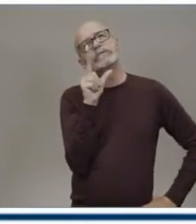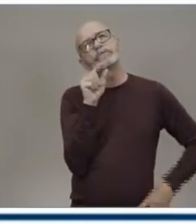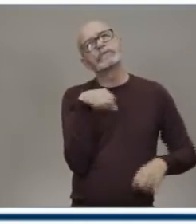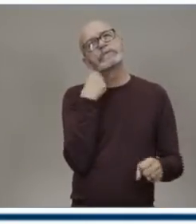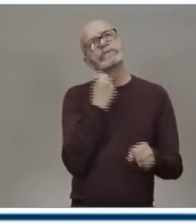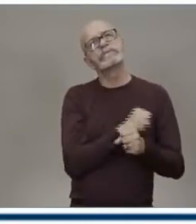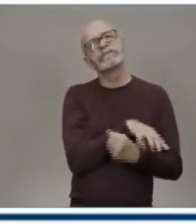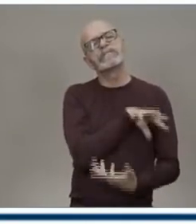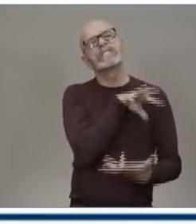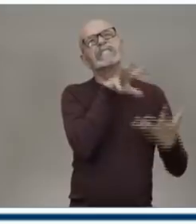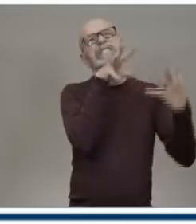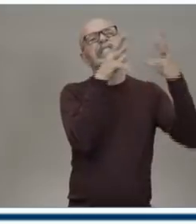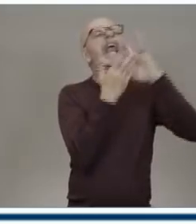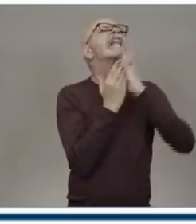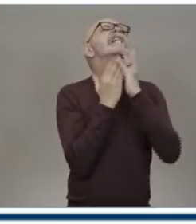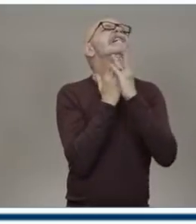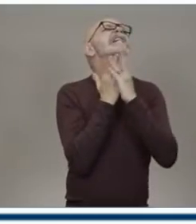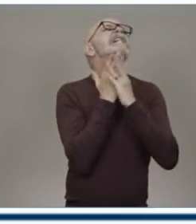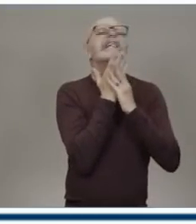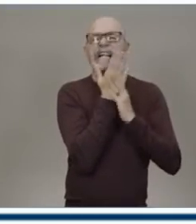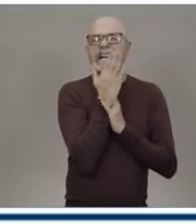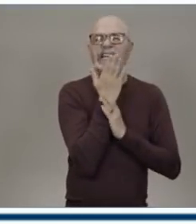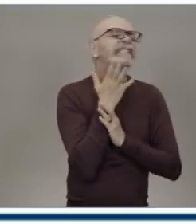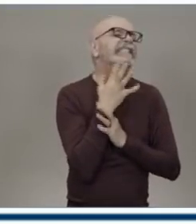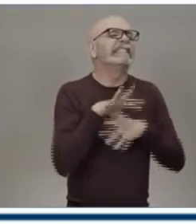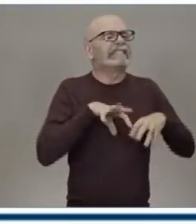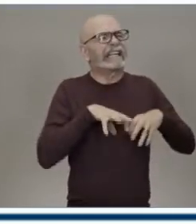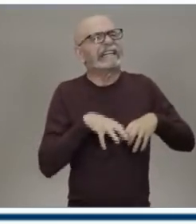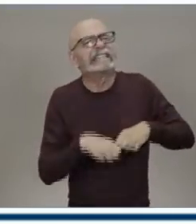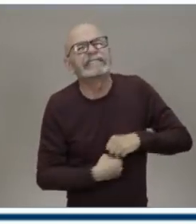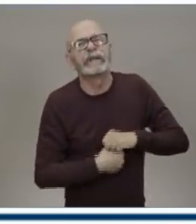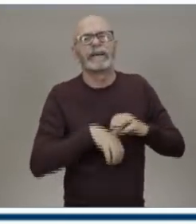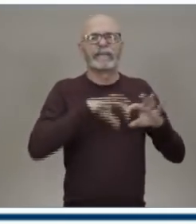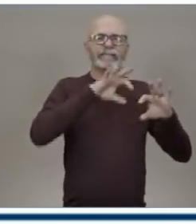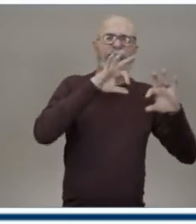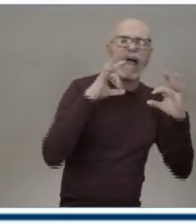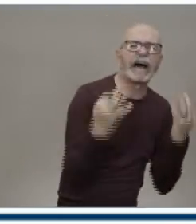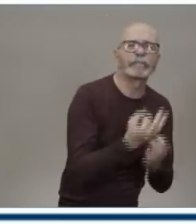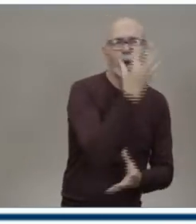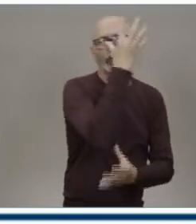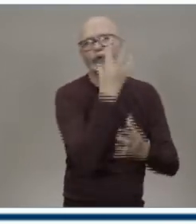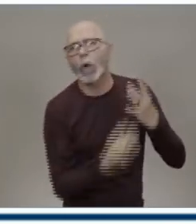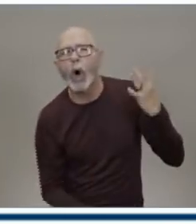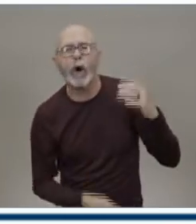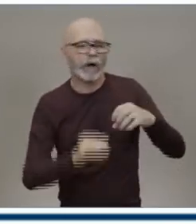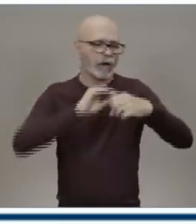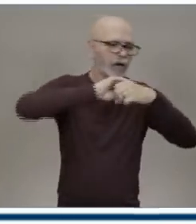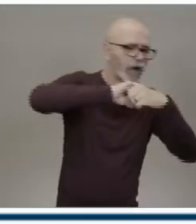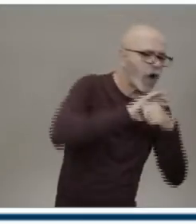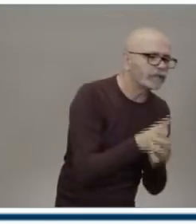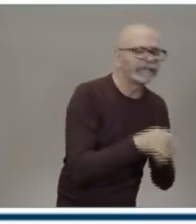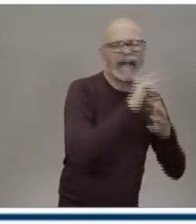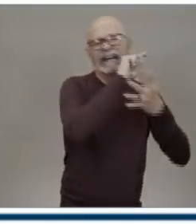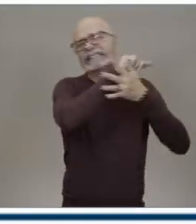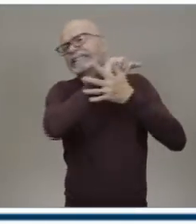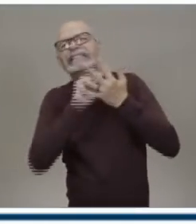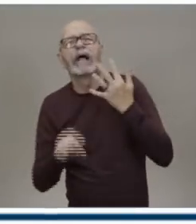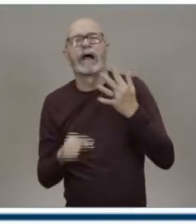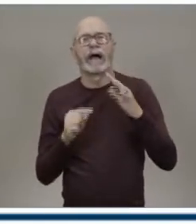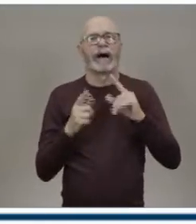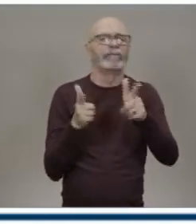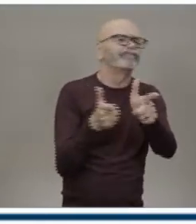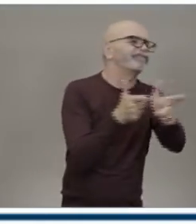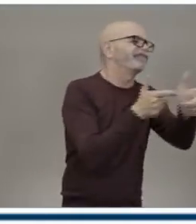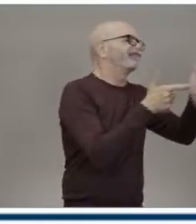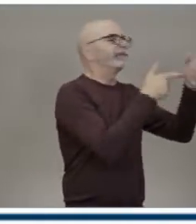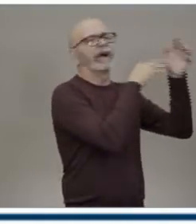and sorrow to so many families. Those who've lost loved ones due to COVID, who've lost loved ones at Portapique,